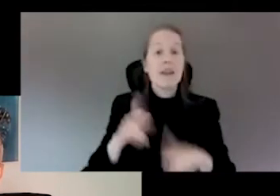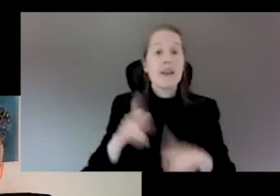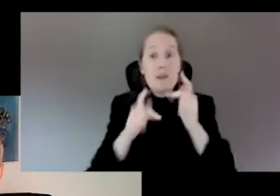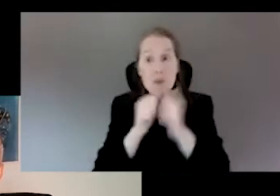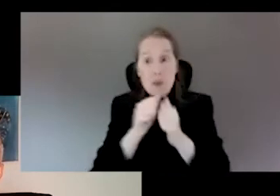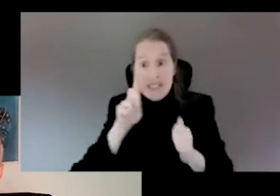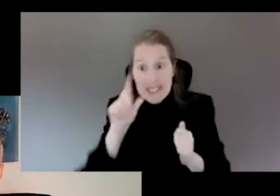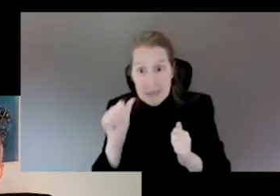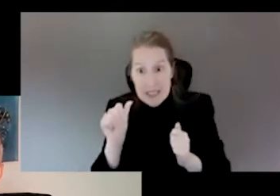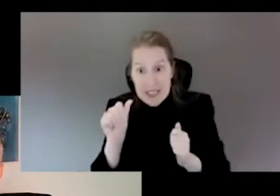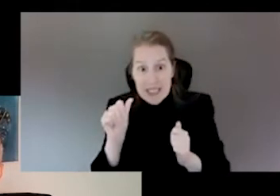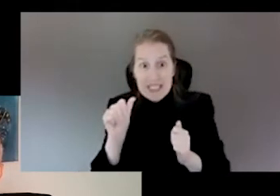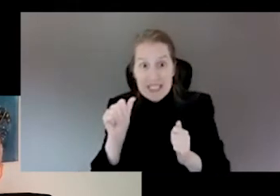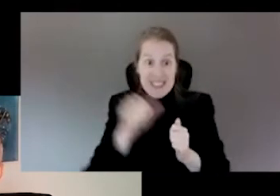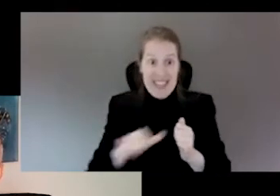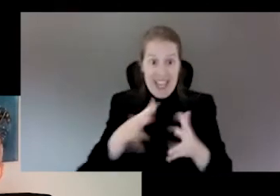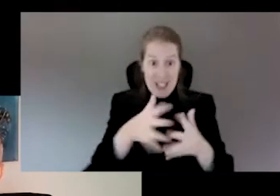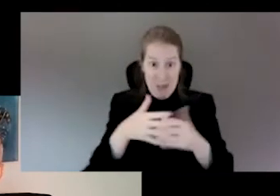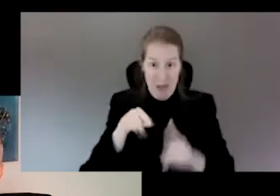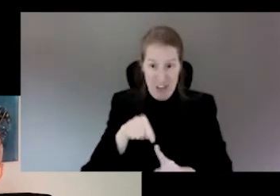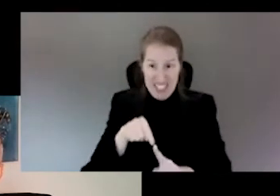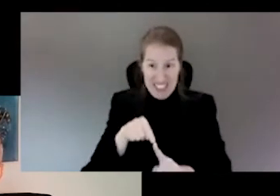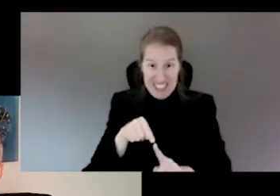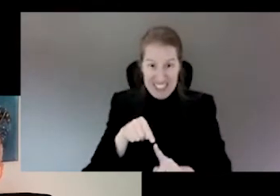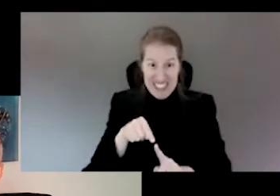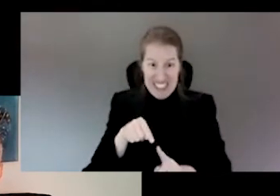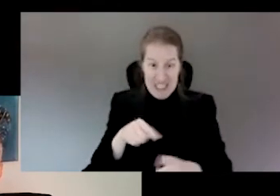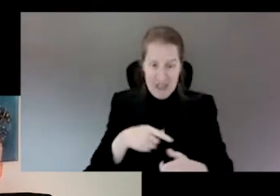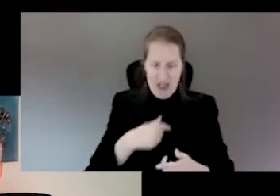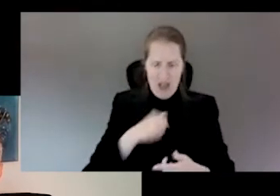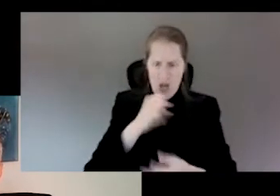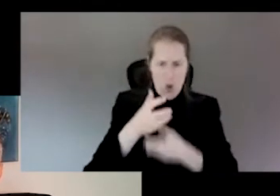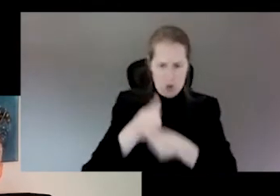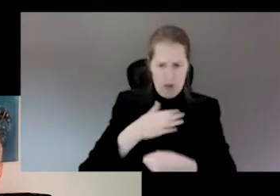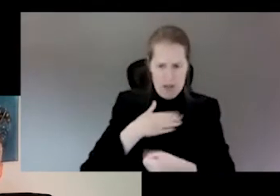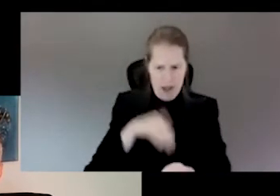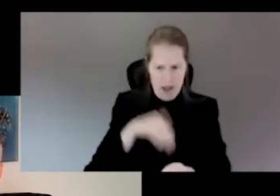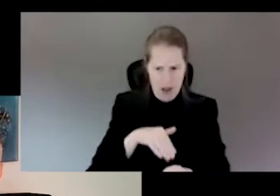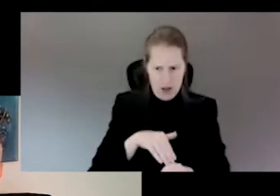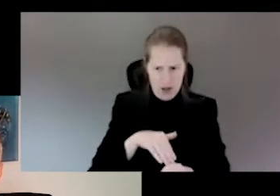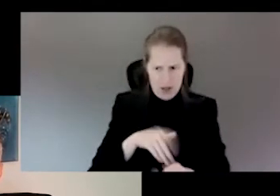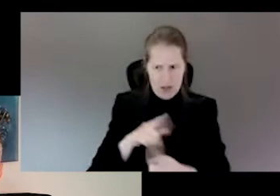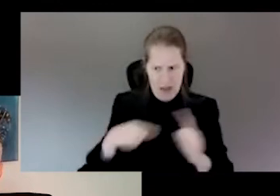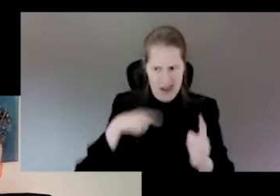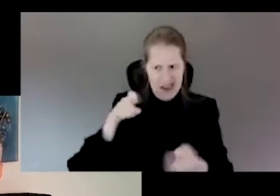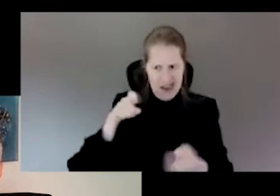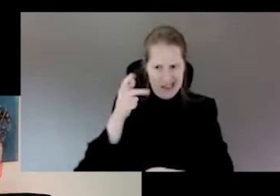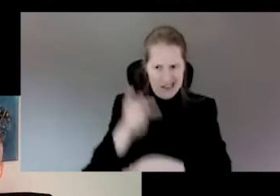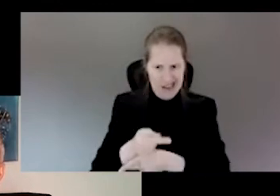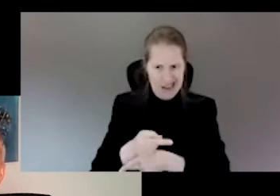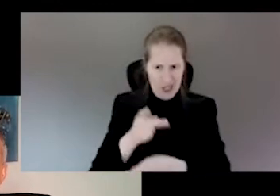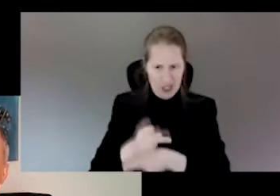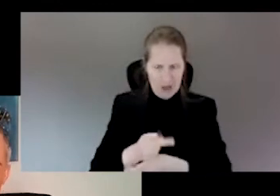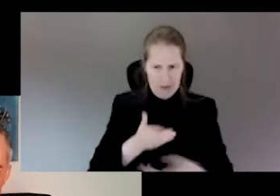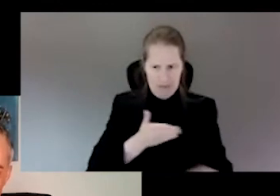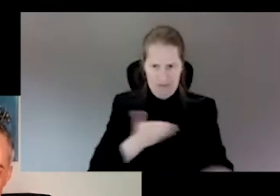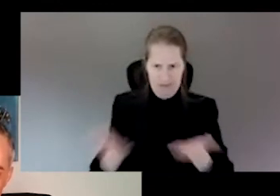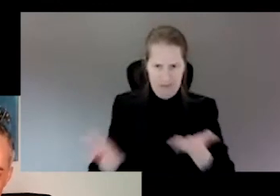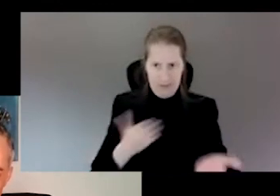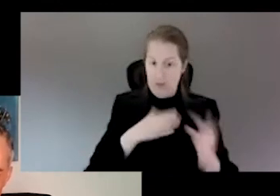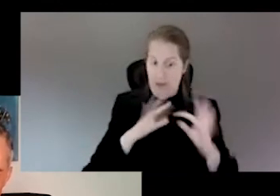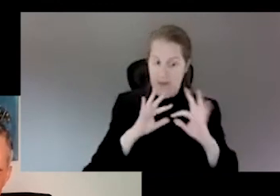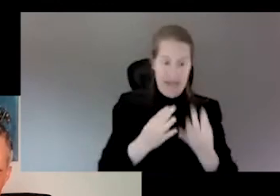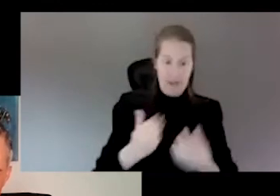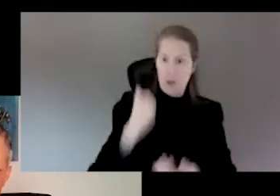are Asian Americans, and they're like, I don't trust my doctor, but I need this care, but my family doesn't trust them.